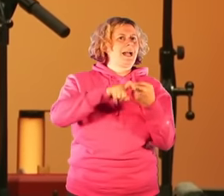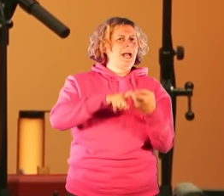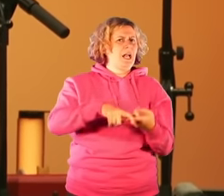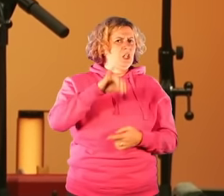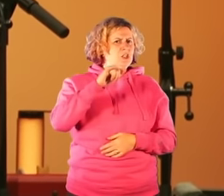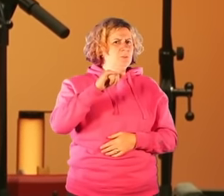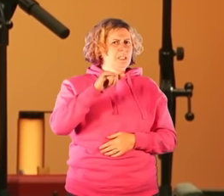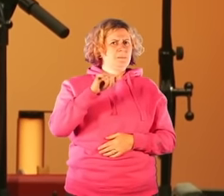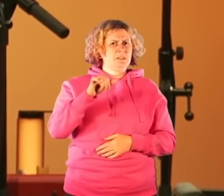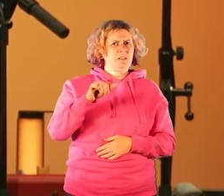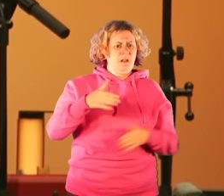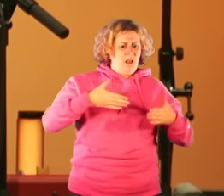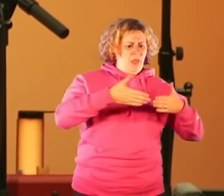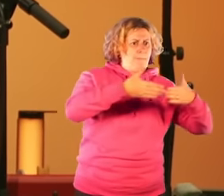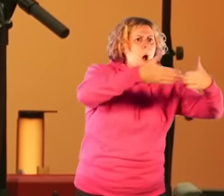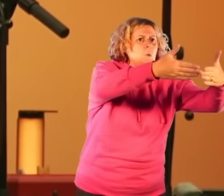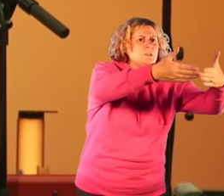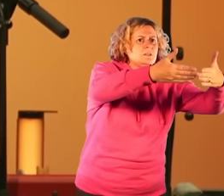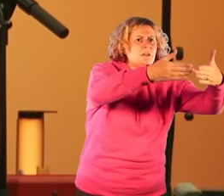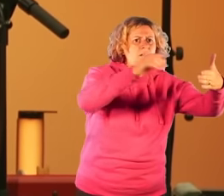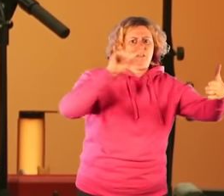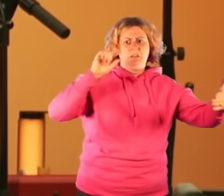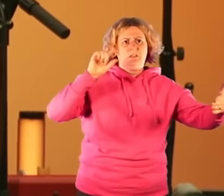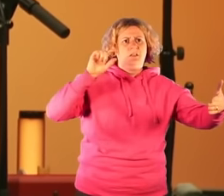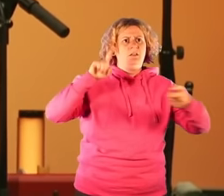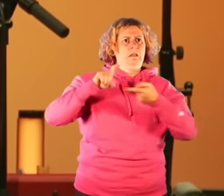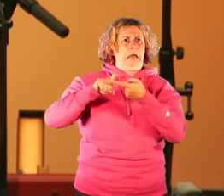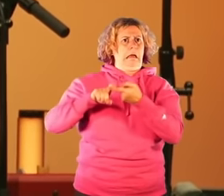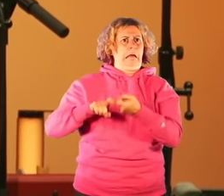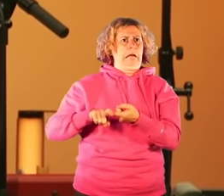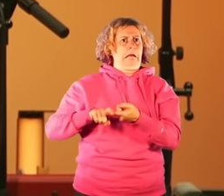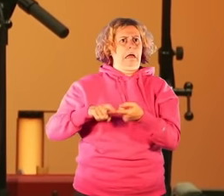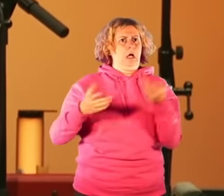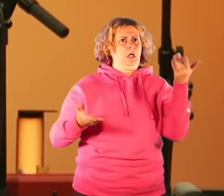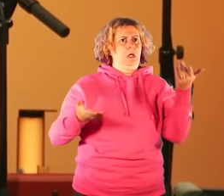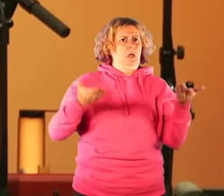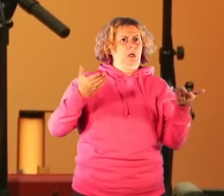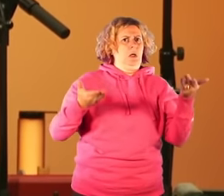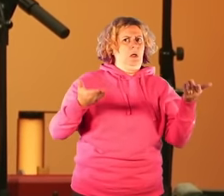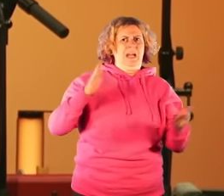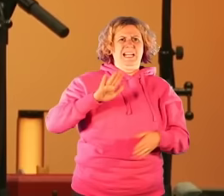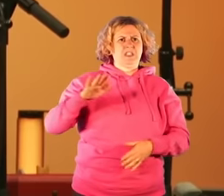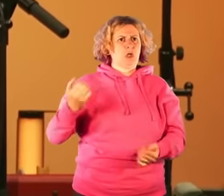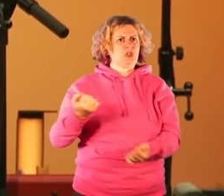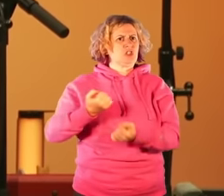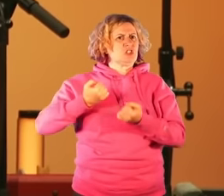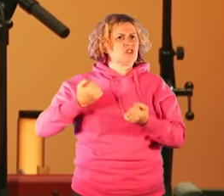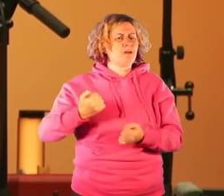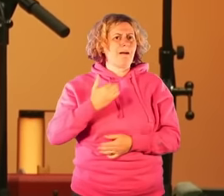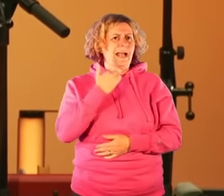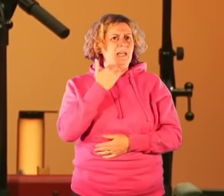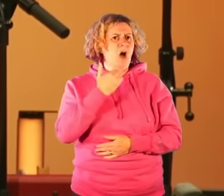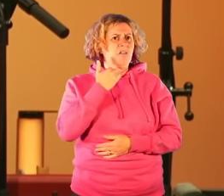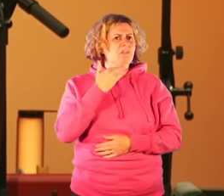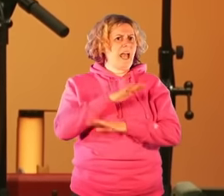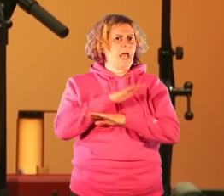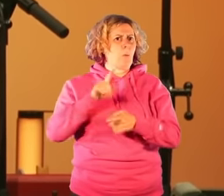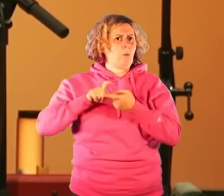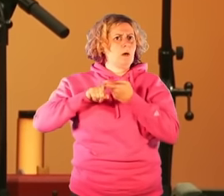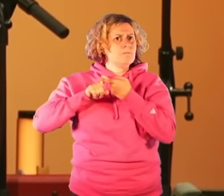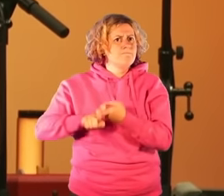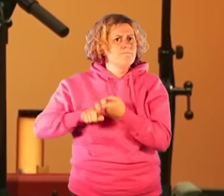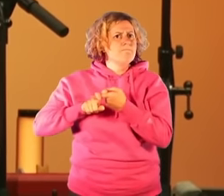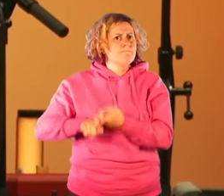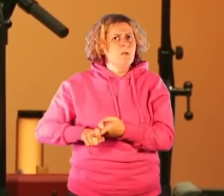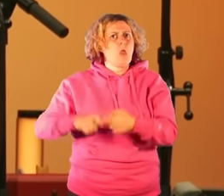small in comparison to how big the boat is. It looks like it's not strong enough. It's not able to hold the boat firm in